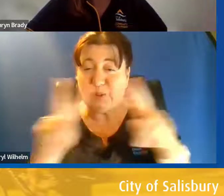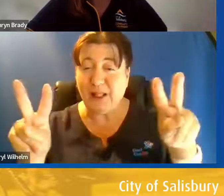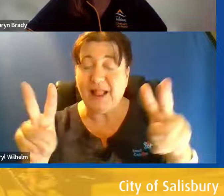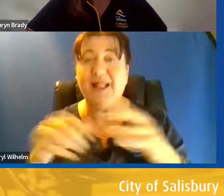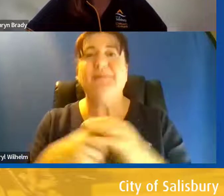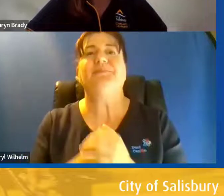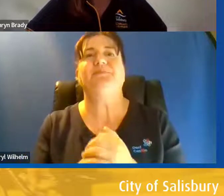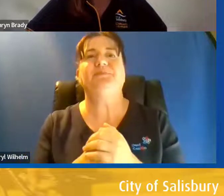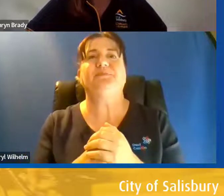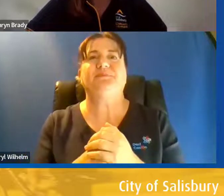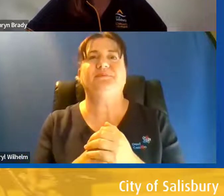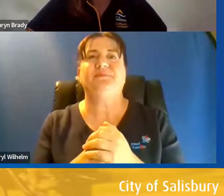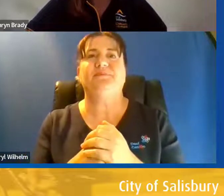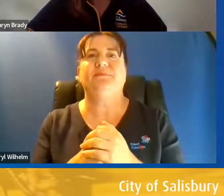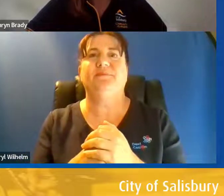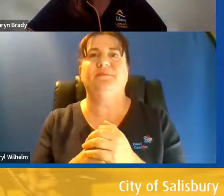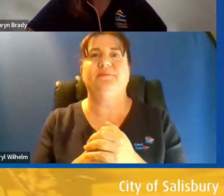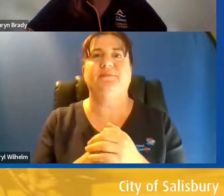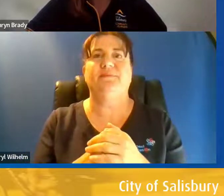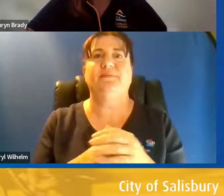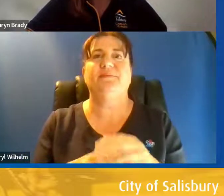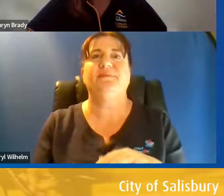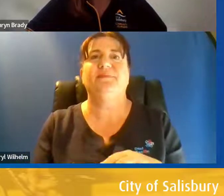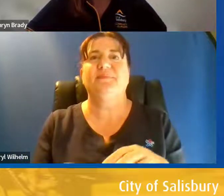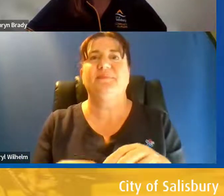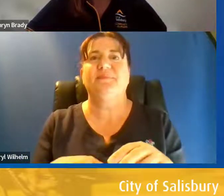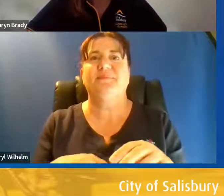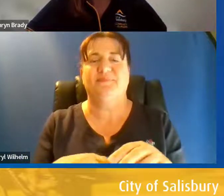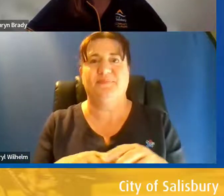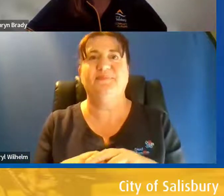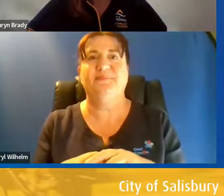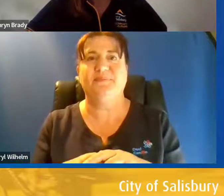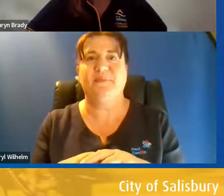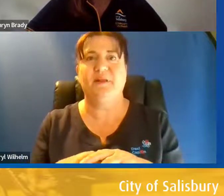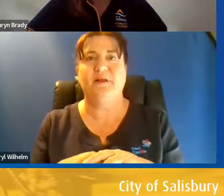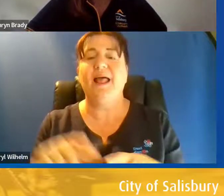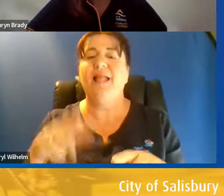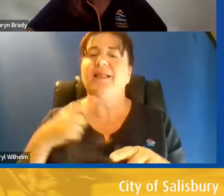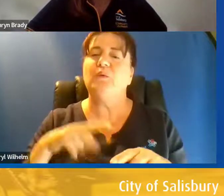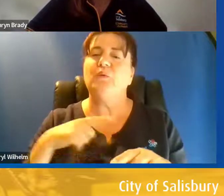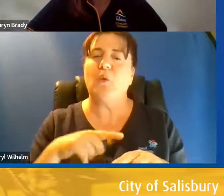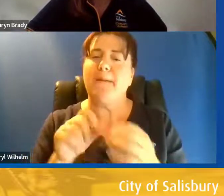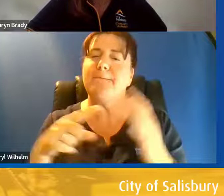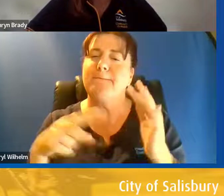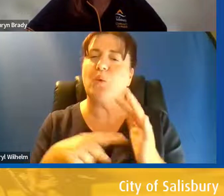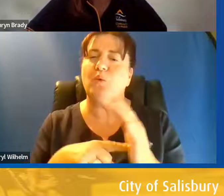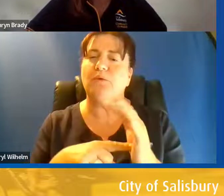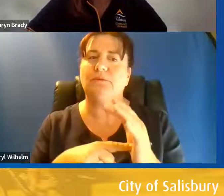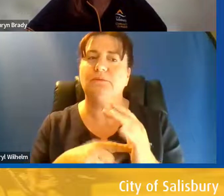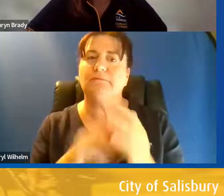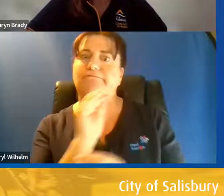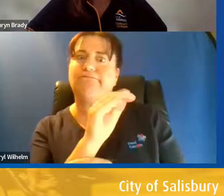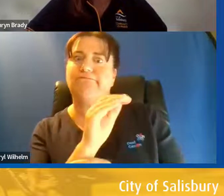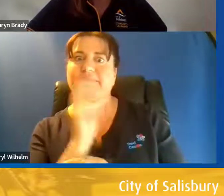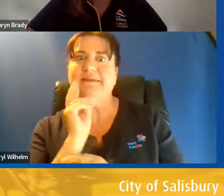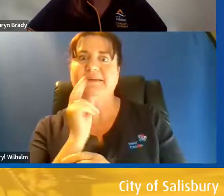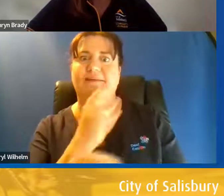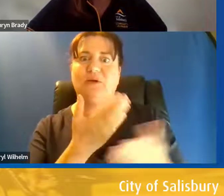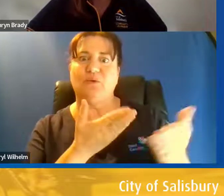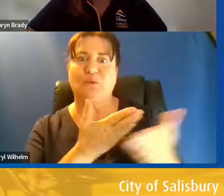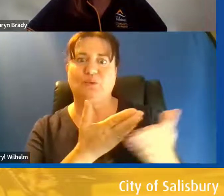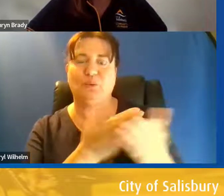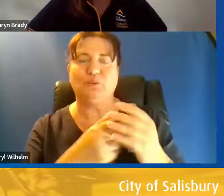about. And so to create that visual aspect of the story. And that's why it's